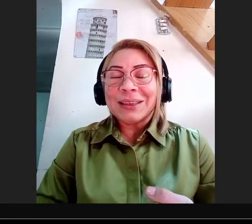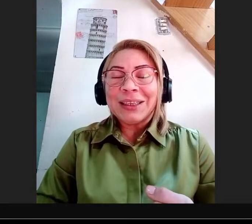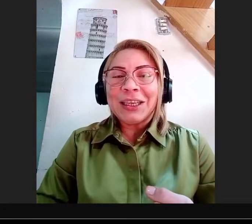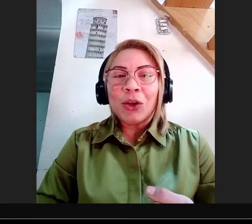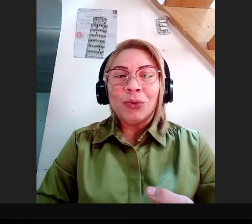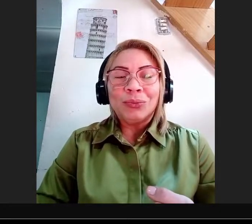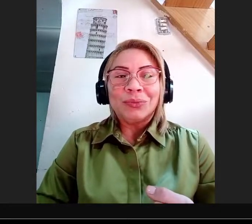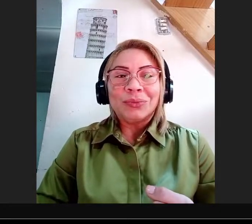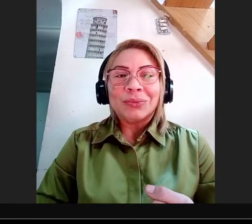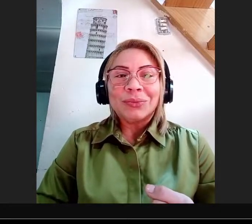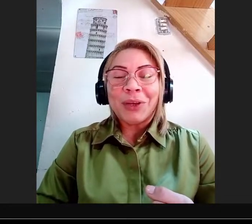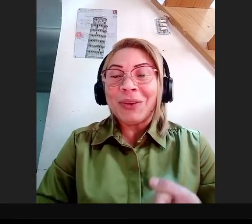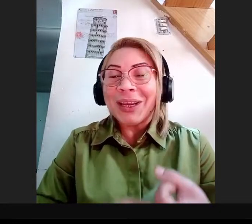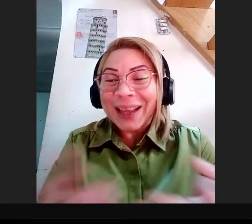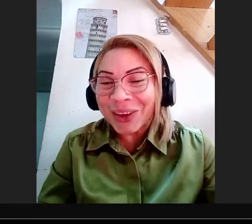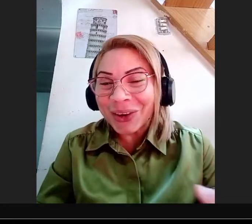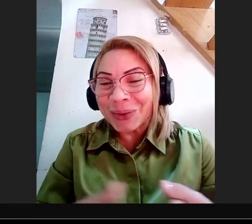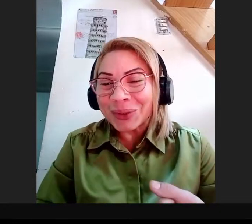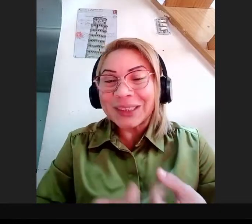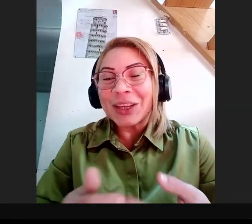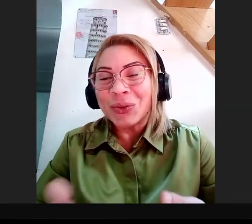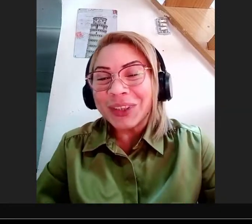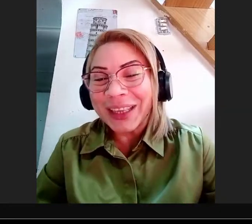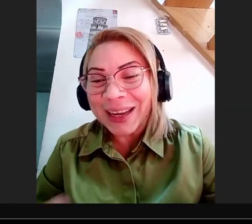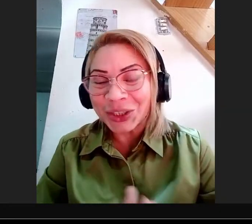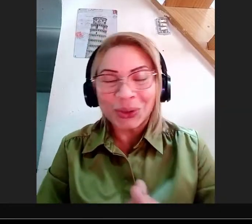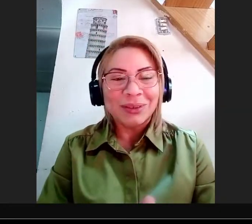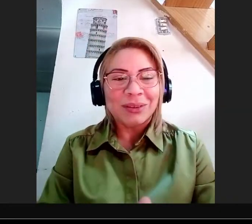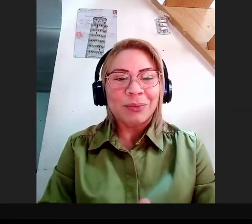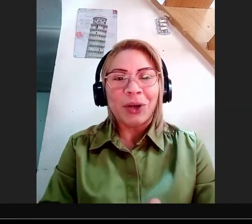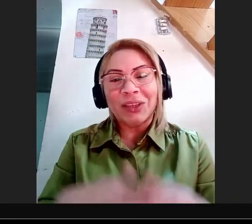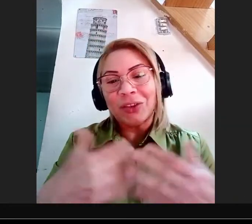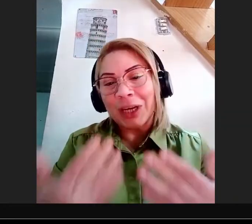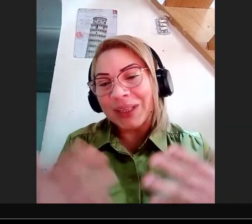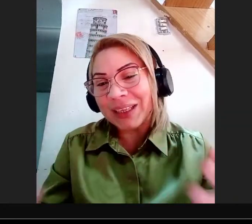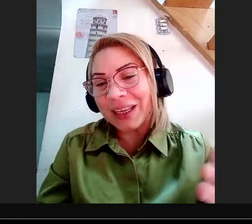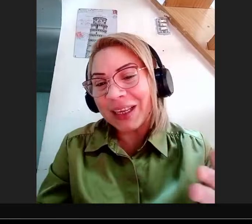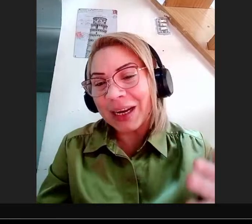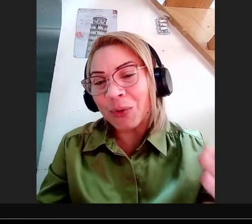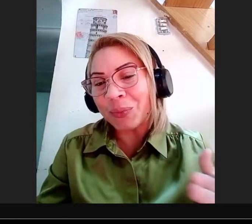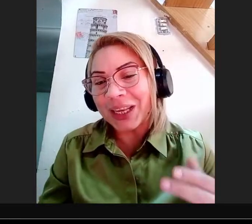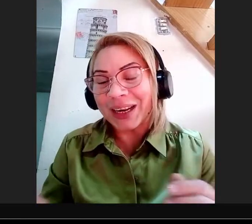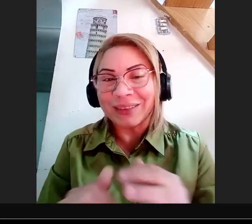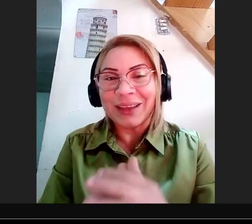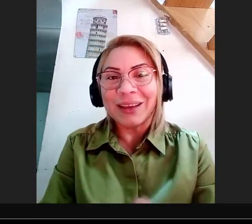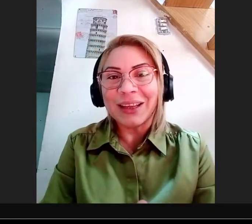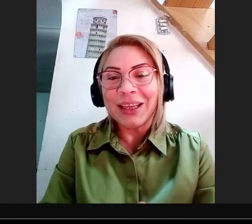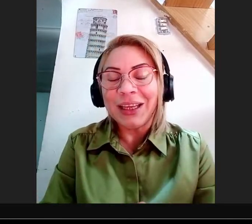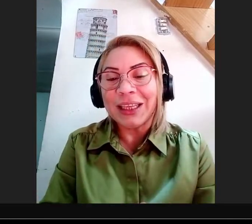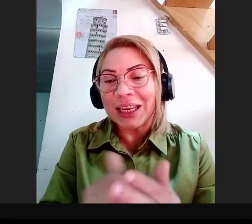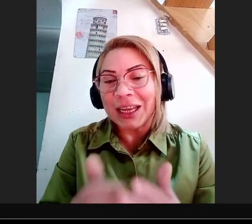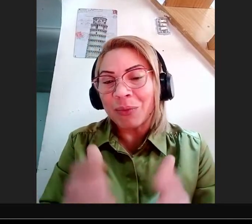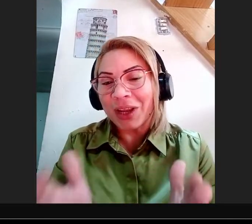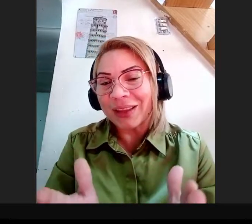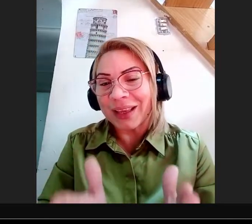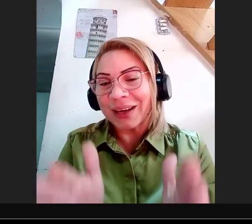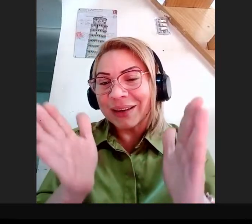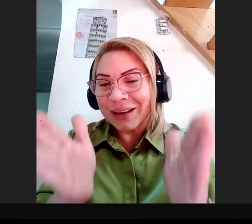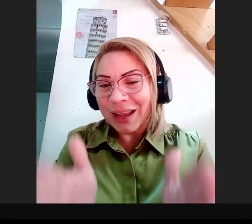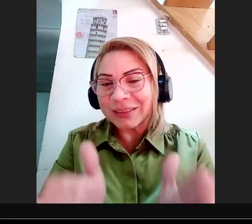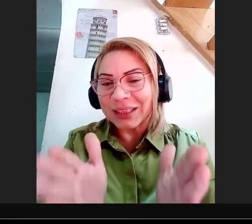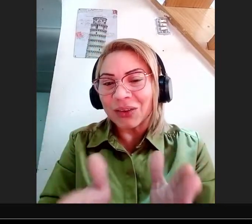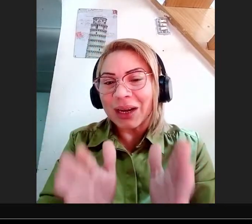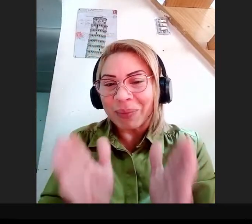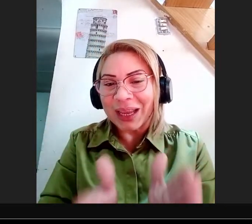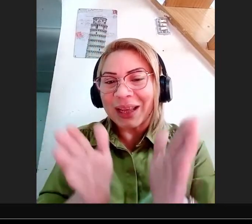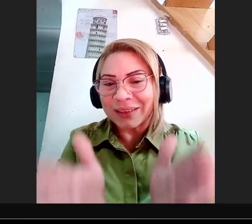social security, no pay. We have no privilege. We are entitled to no right, just for the